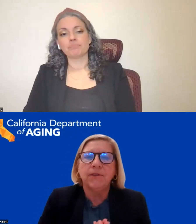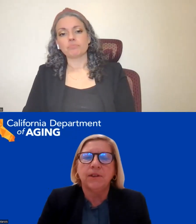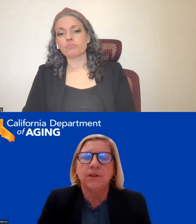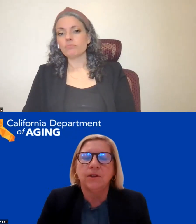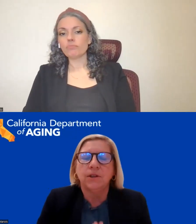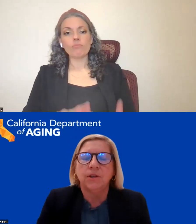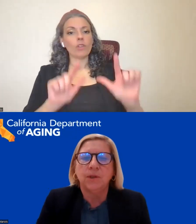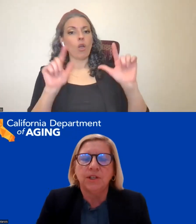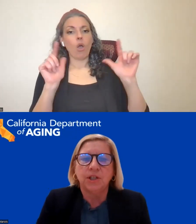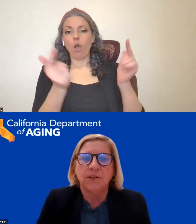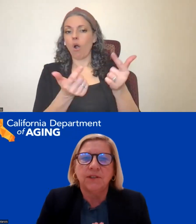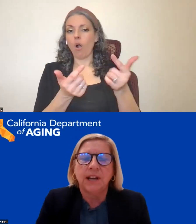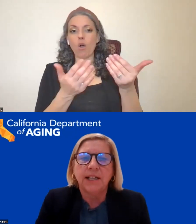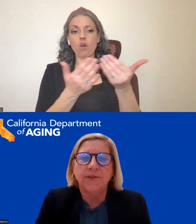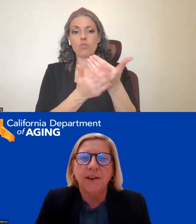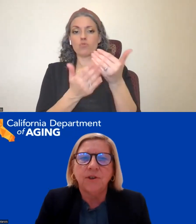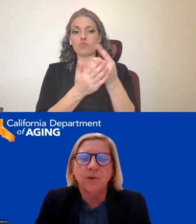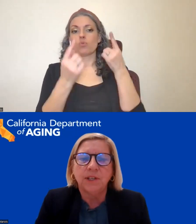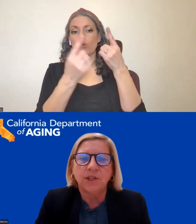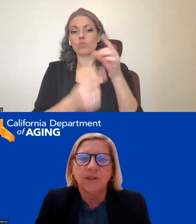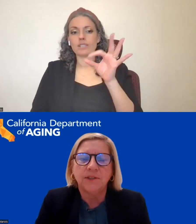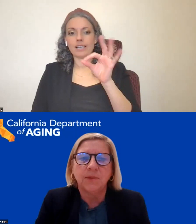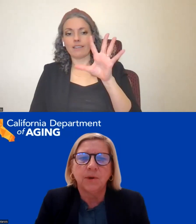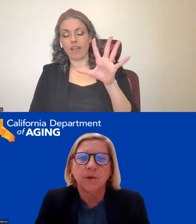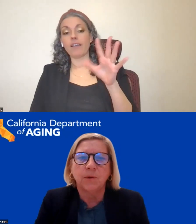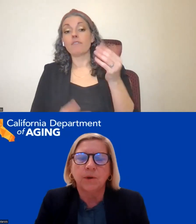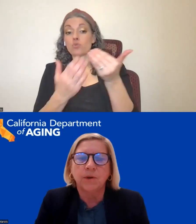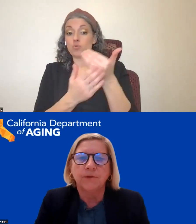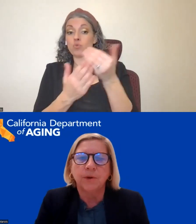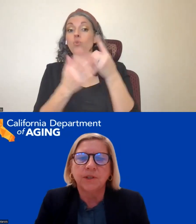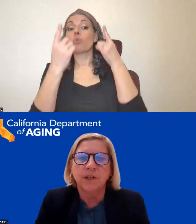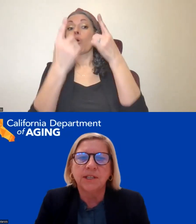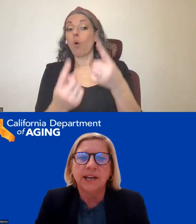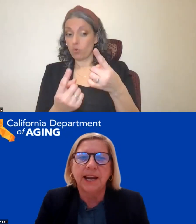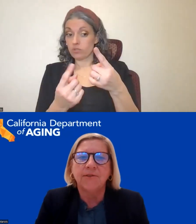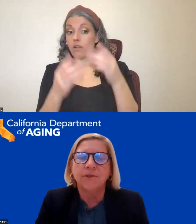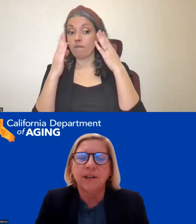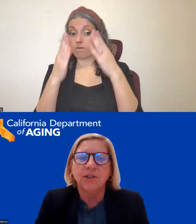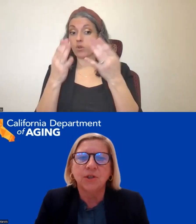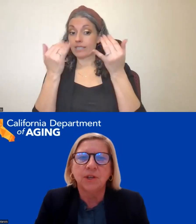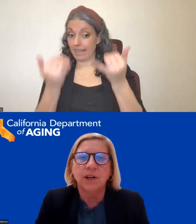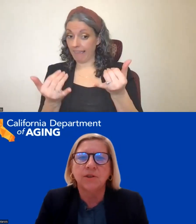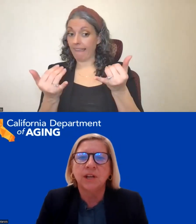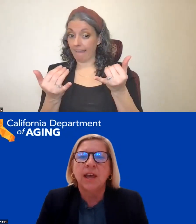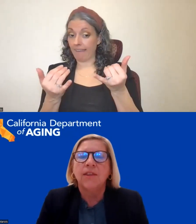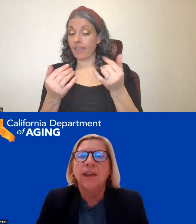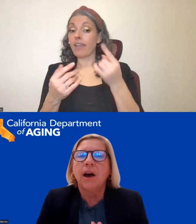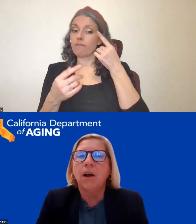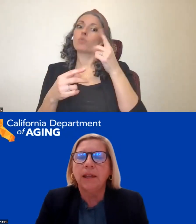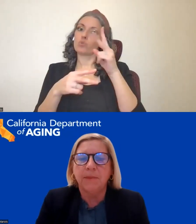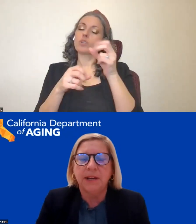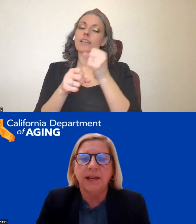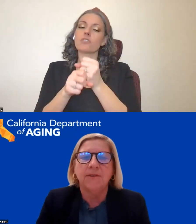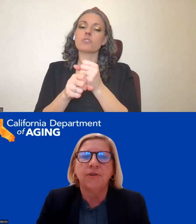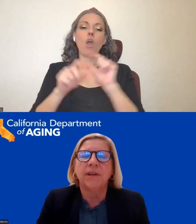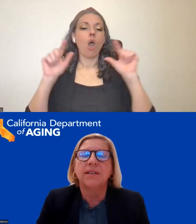All of the new initiatives, the 95 new initiatives that we're focused on today and for the next 2 years, they